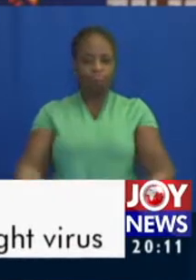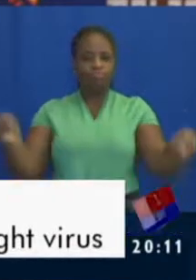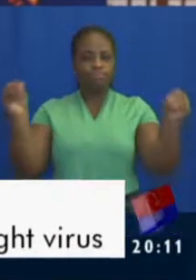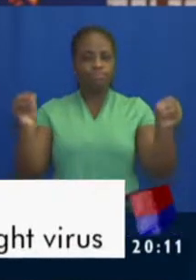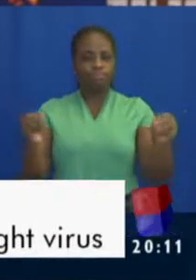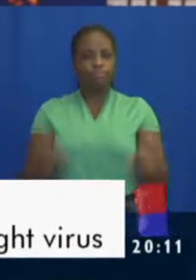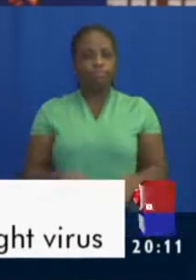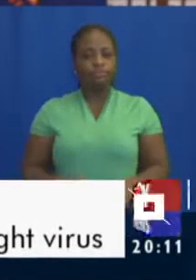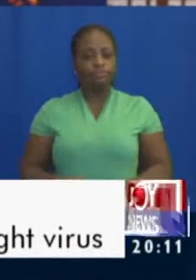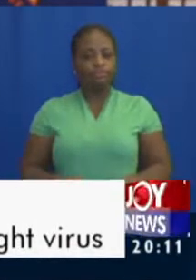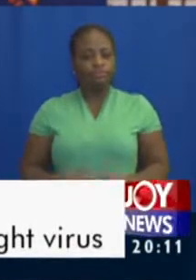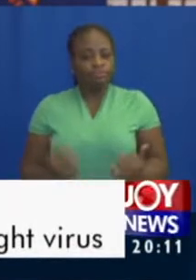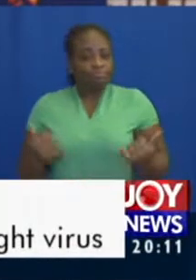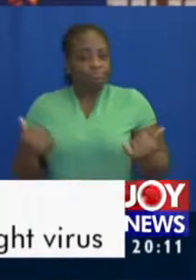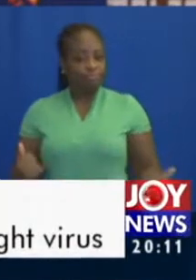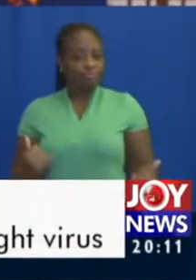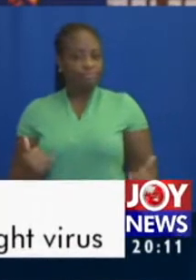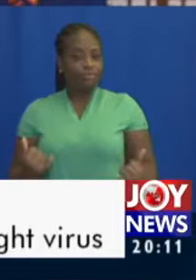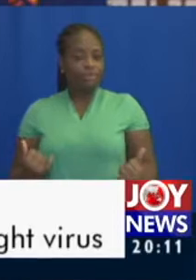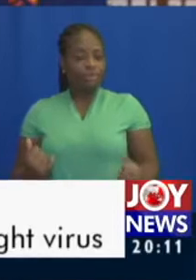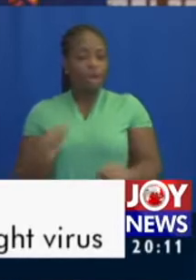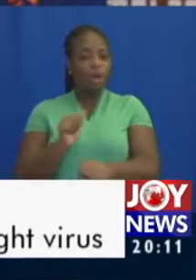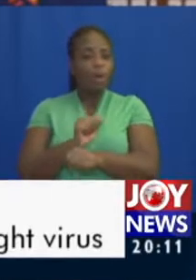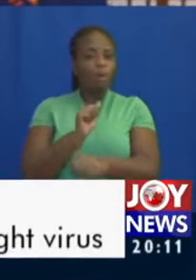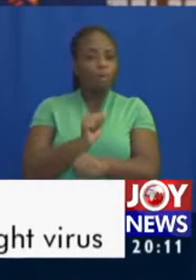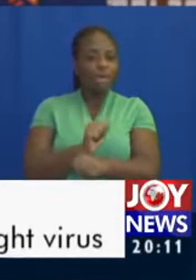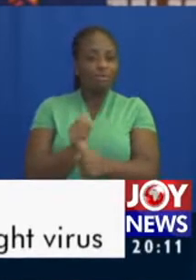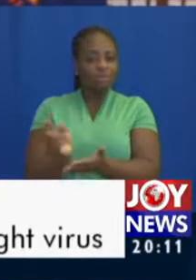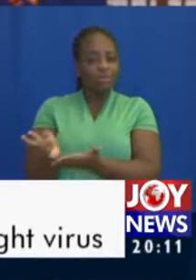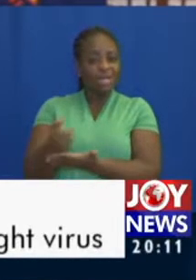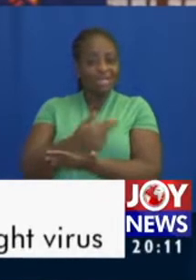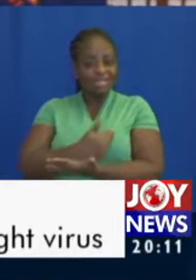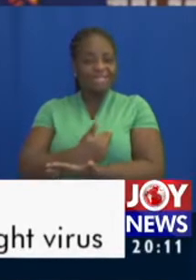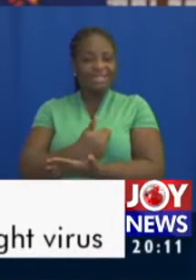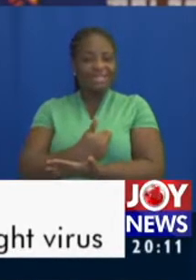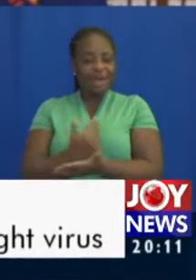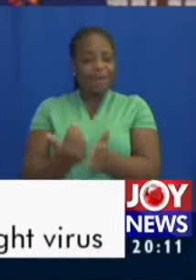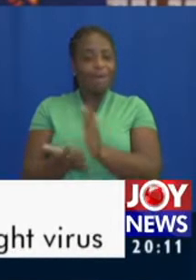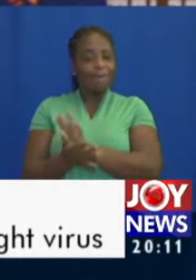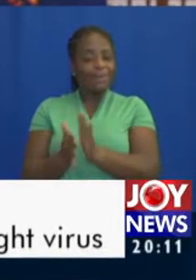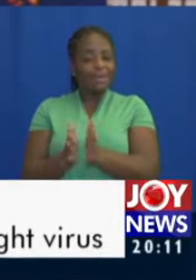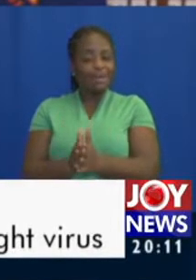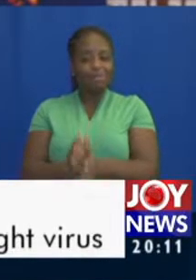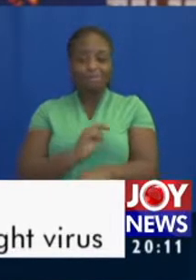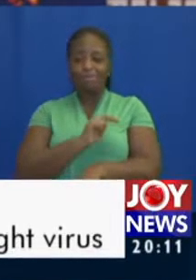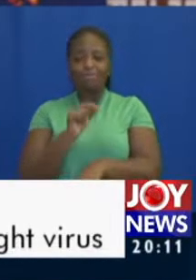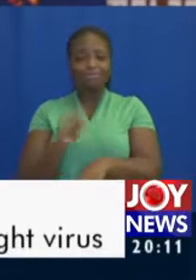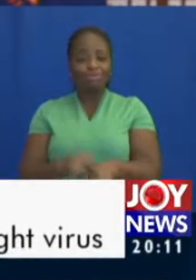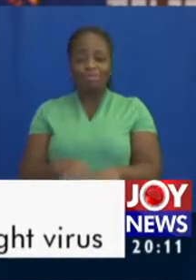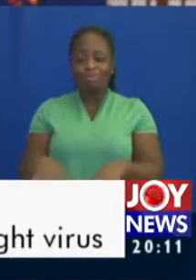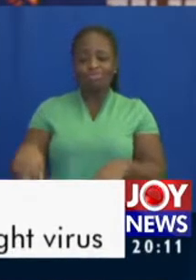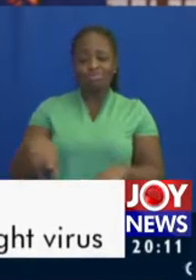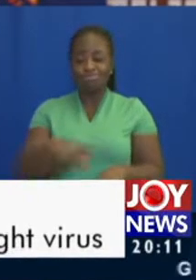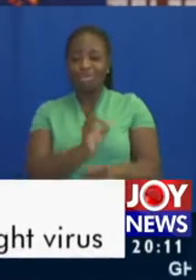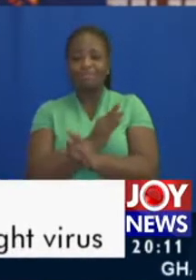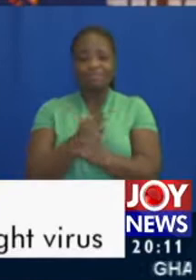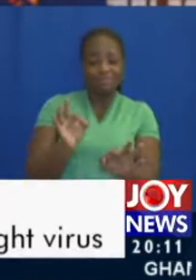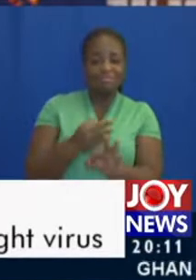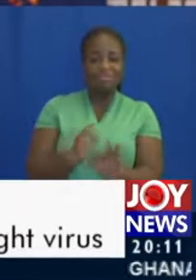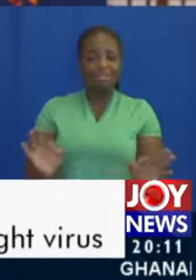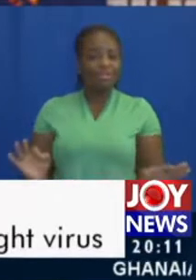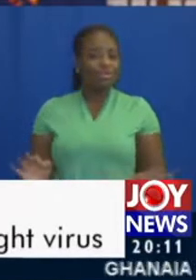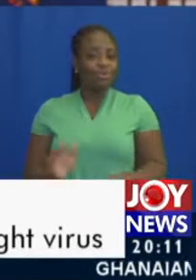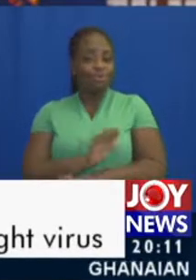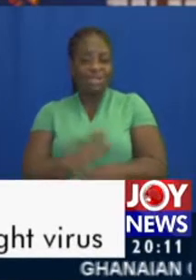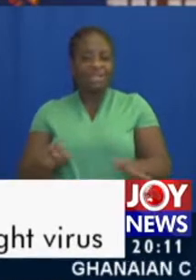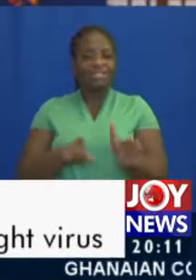phased approach towards returning our lives to normal through the strategic, controlled,